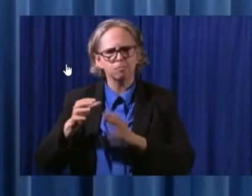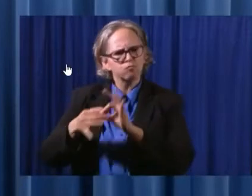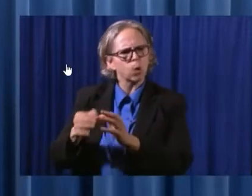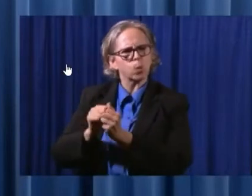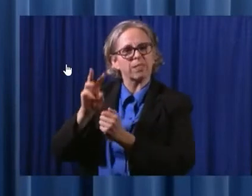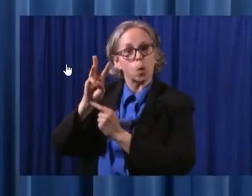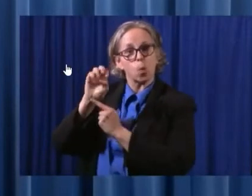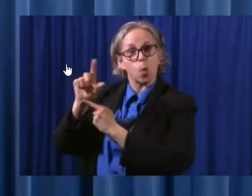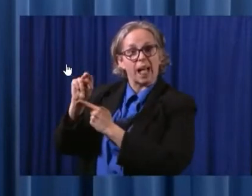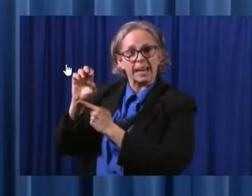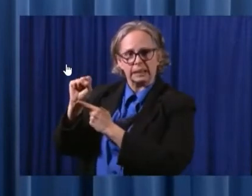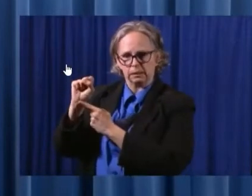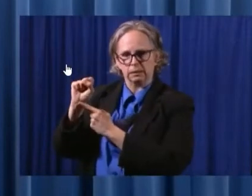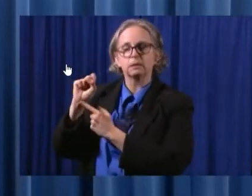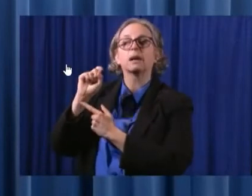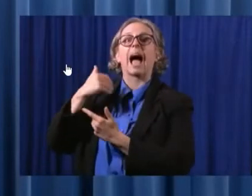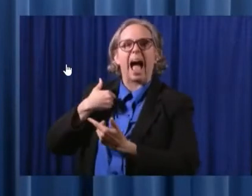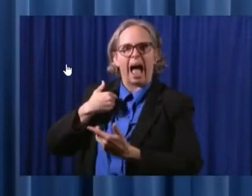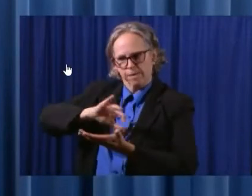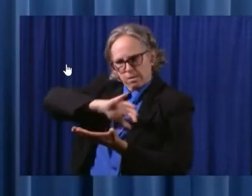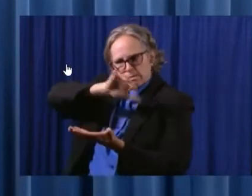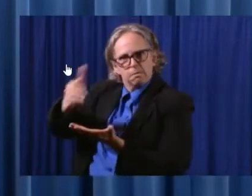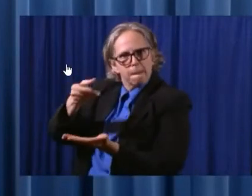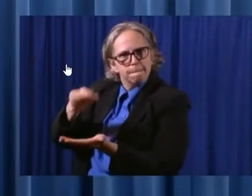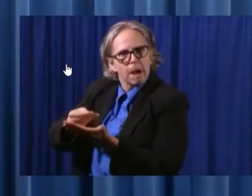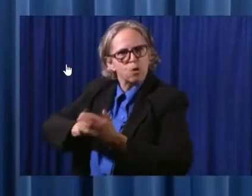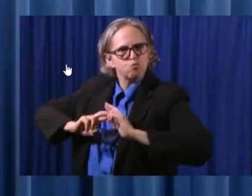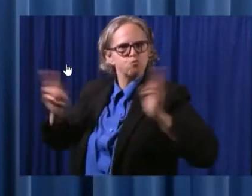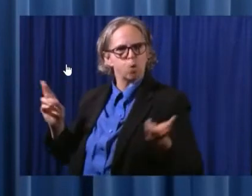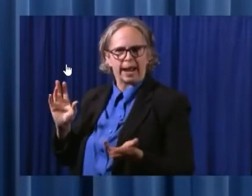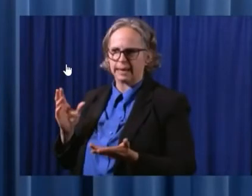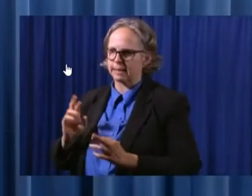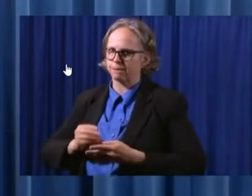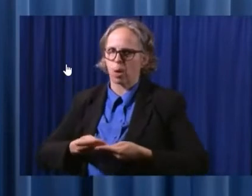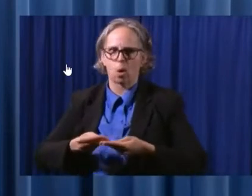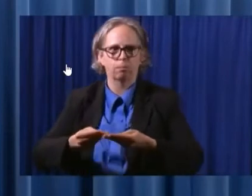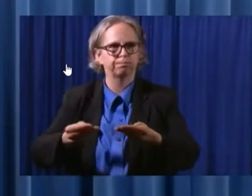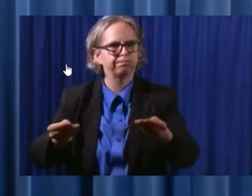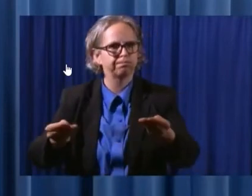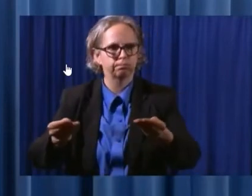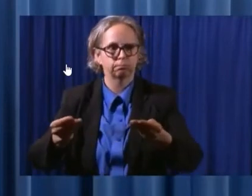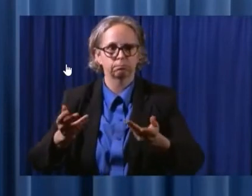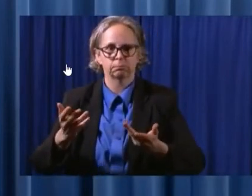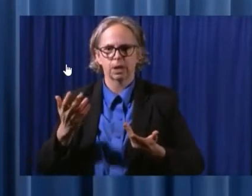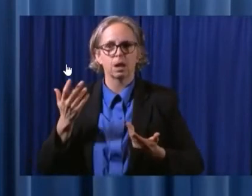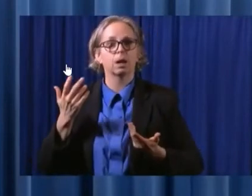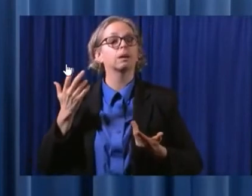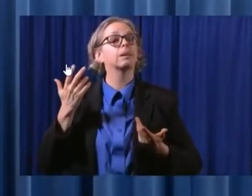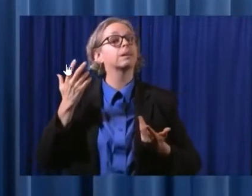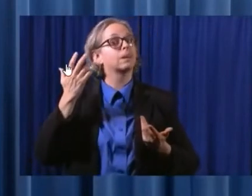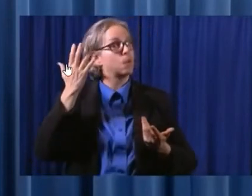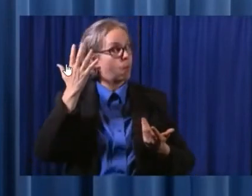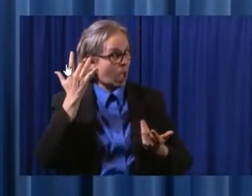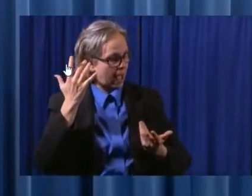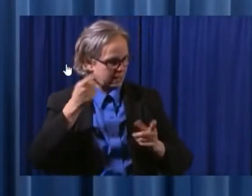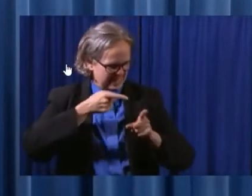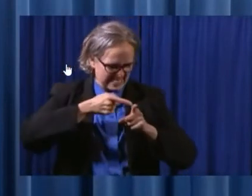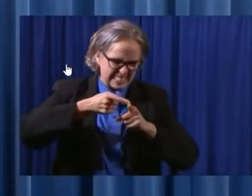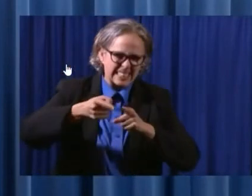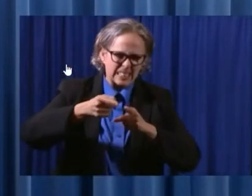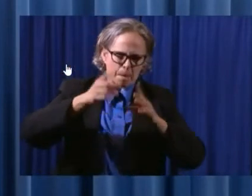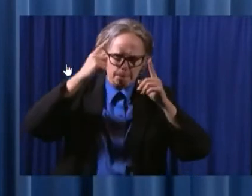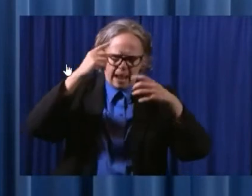I think obviously one of the ways that these wellness dollars can be spent, or one of the reasons things they can be spent on, has to do with